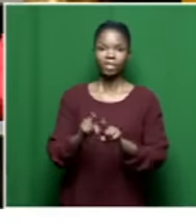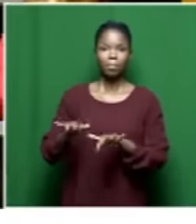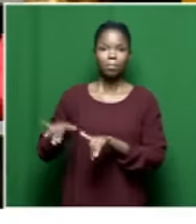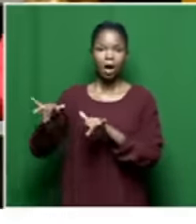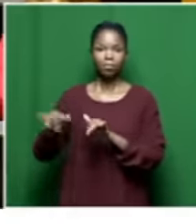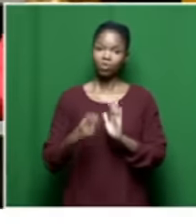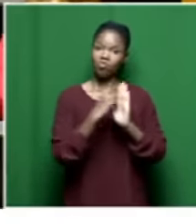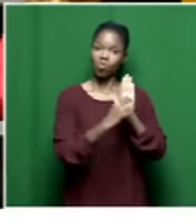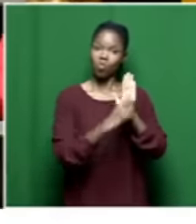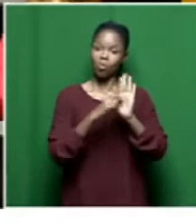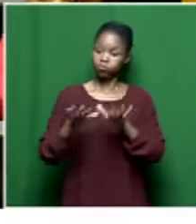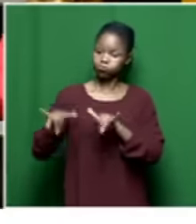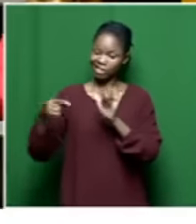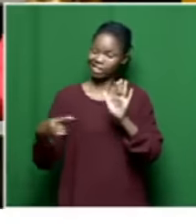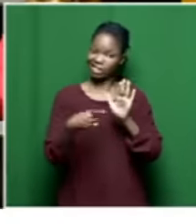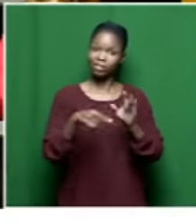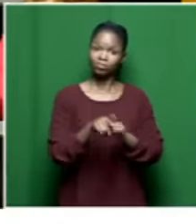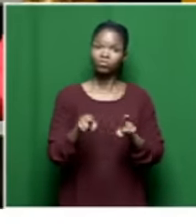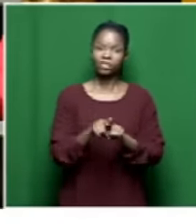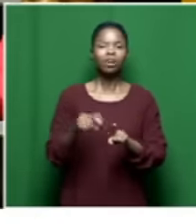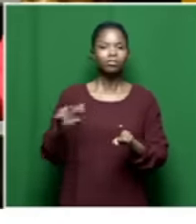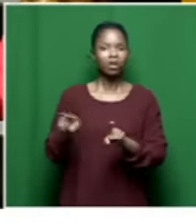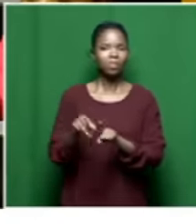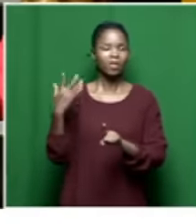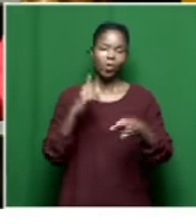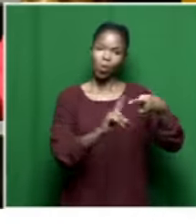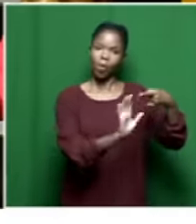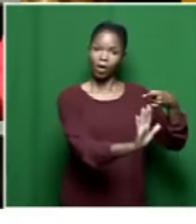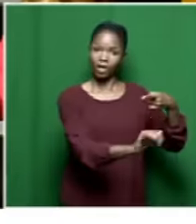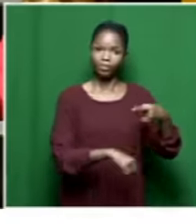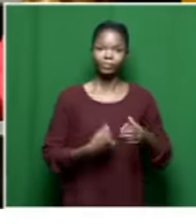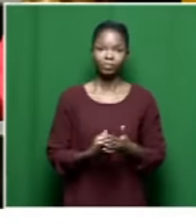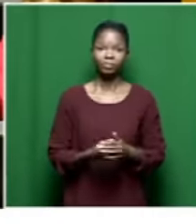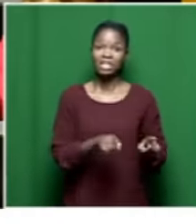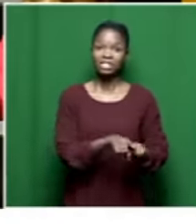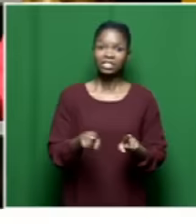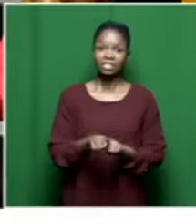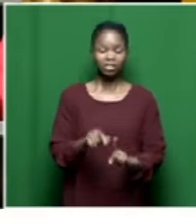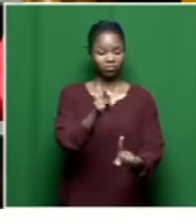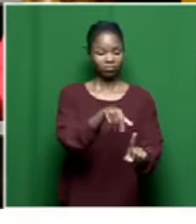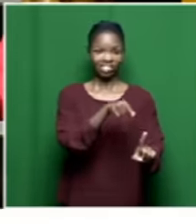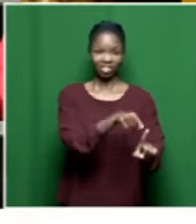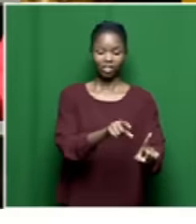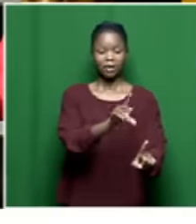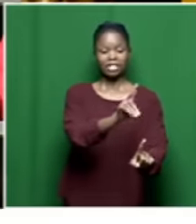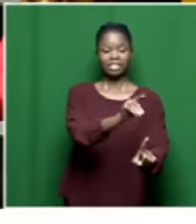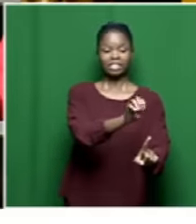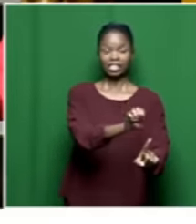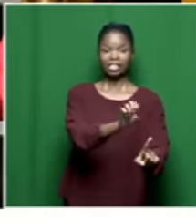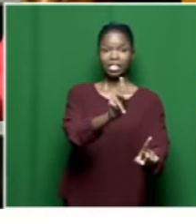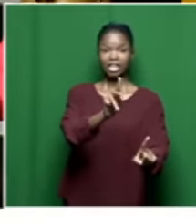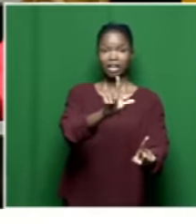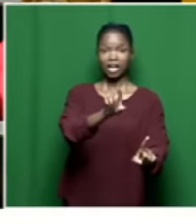the joint sitting apply even when it's a state of nation address. That is number one. You can't recognize the clerk as a president of